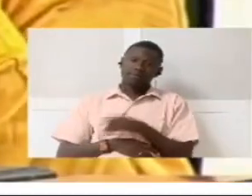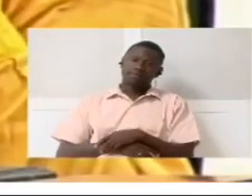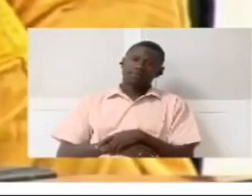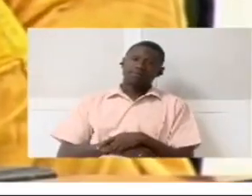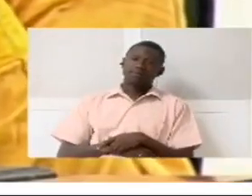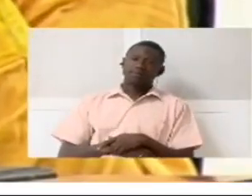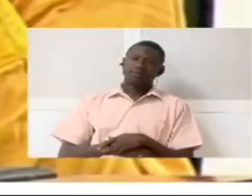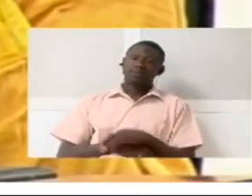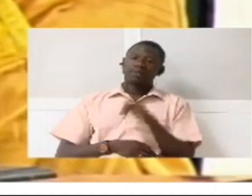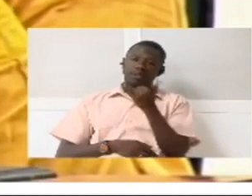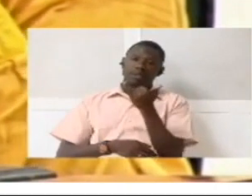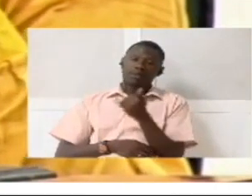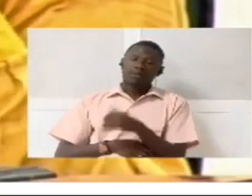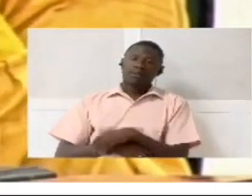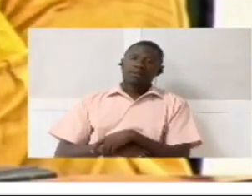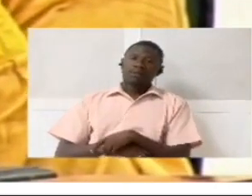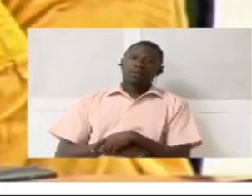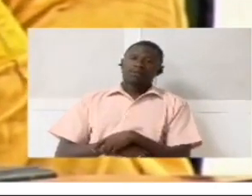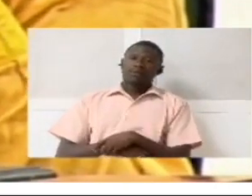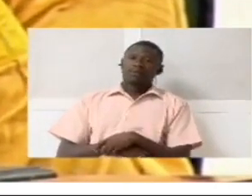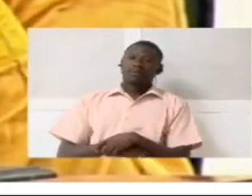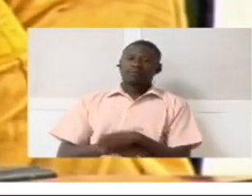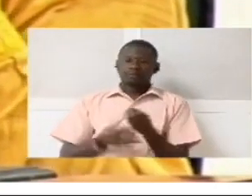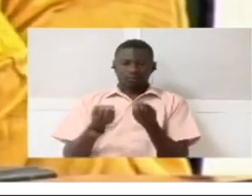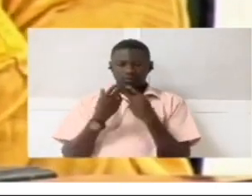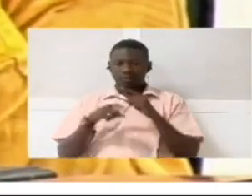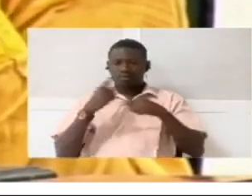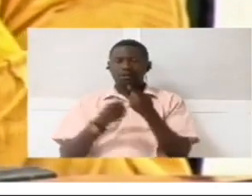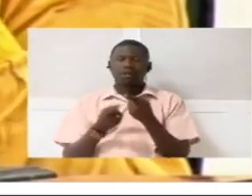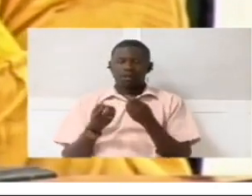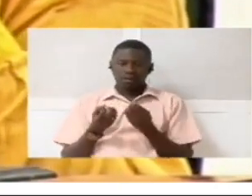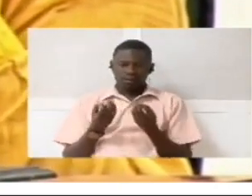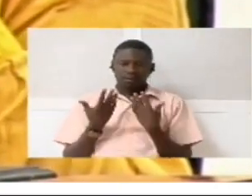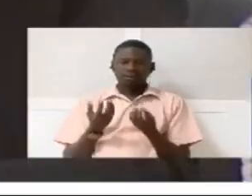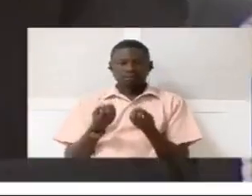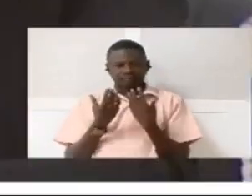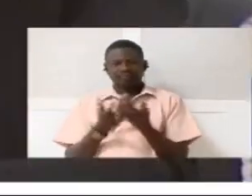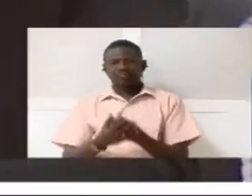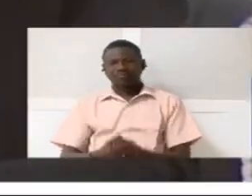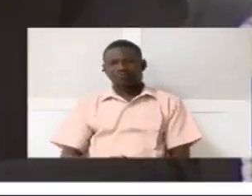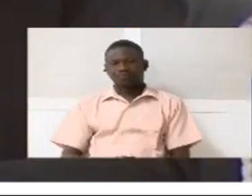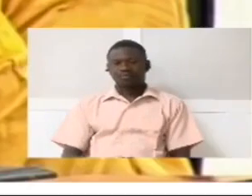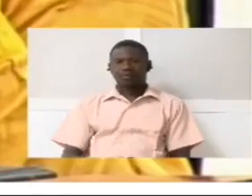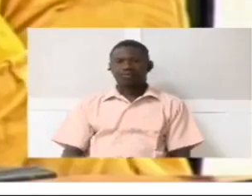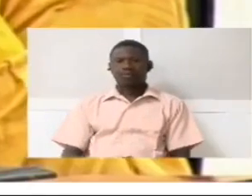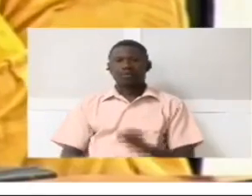A prison described by the UN Special Rapporteur on Torture as cruel, inhumane, and degrading.